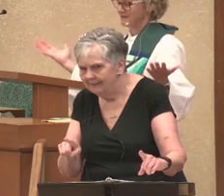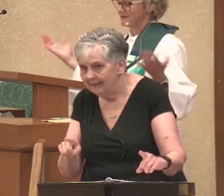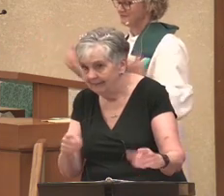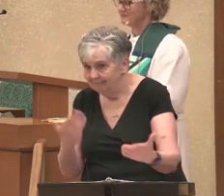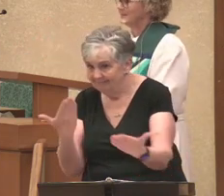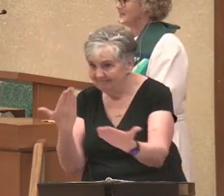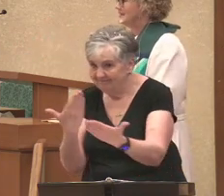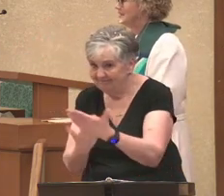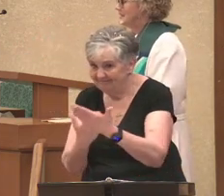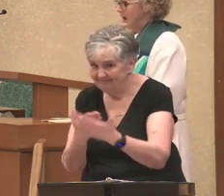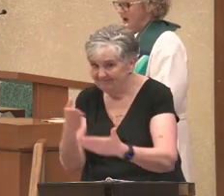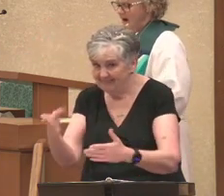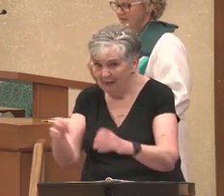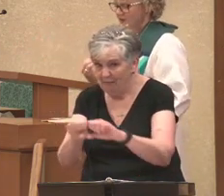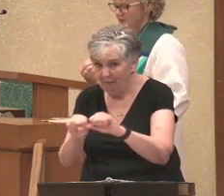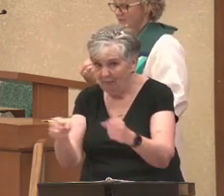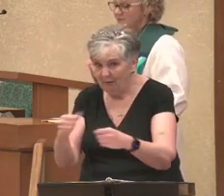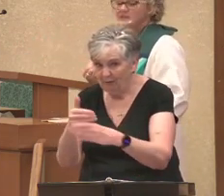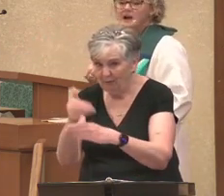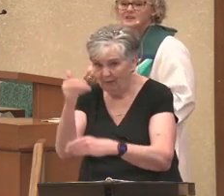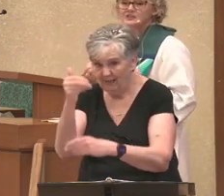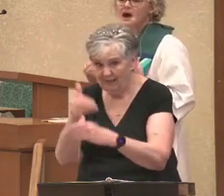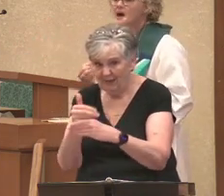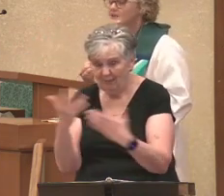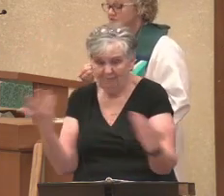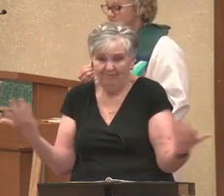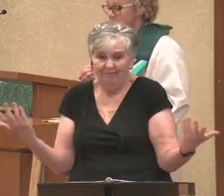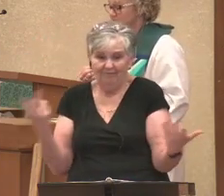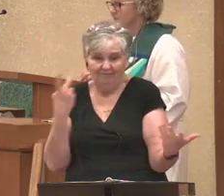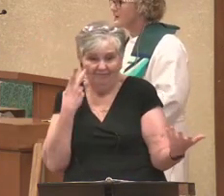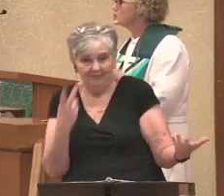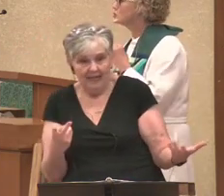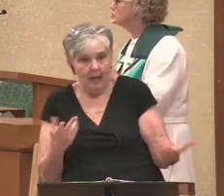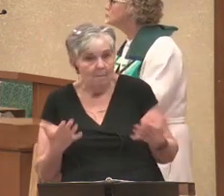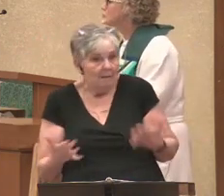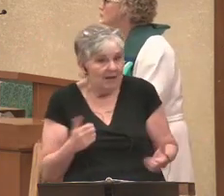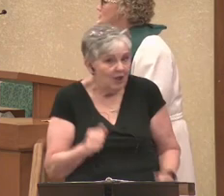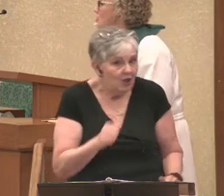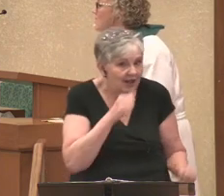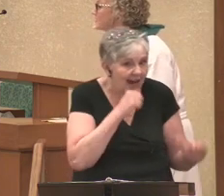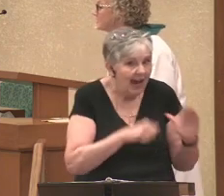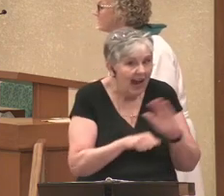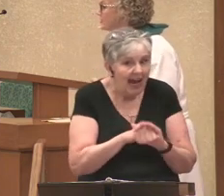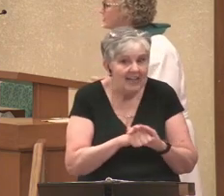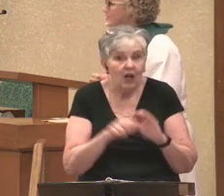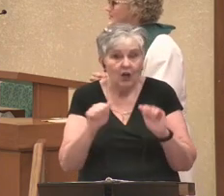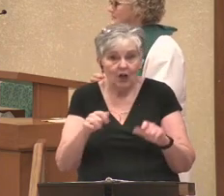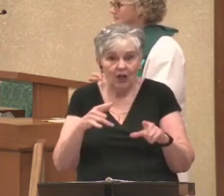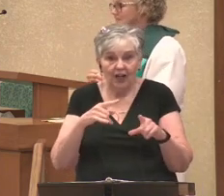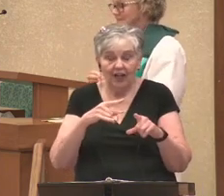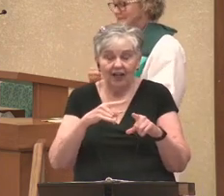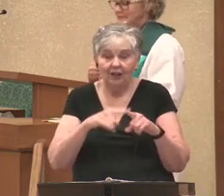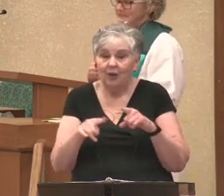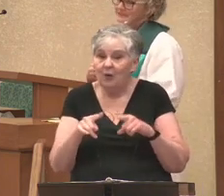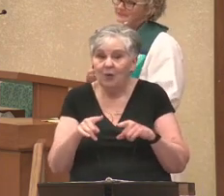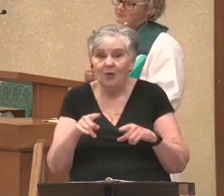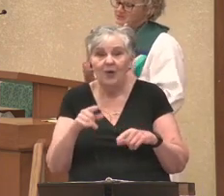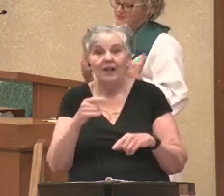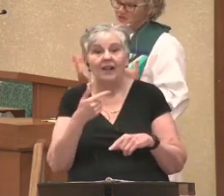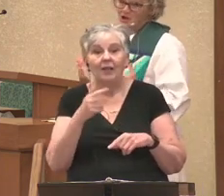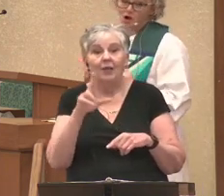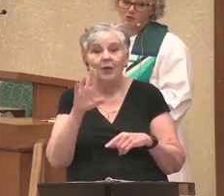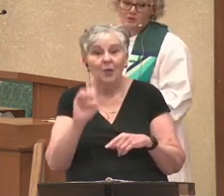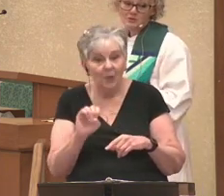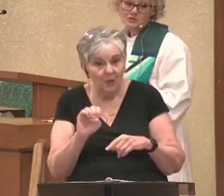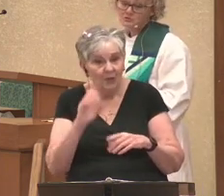right there. I thought, maybe I could hide this mess. I could glue the window back together.